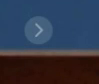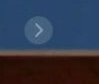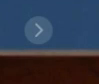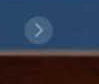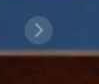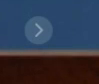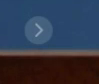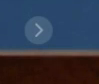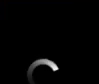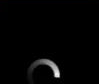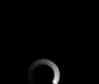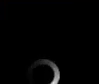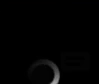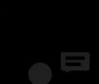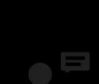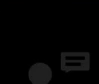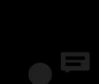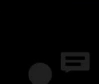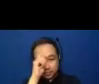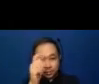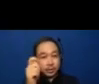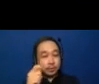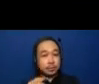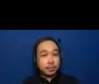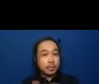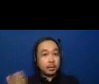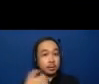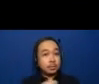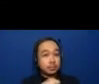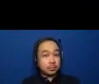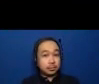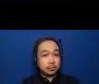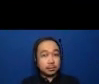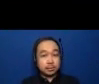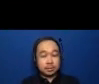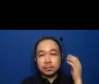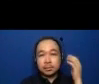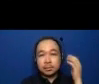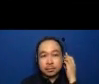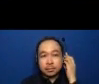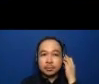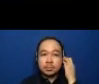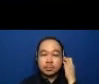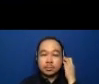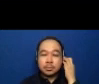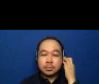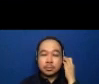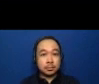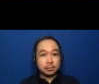Excellencies, distinguished delegates, can we start the meeting?